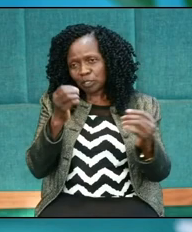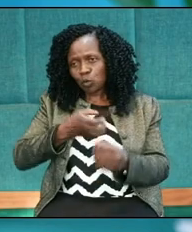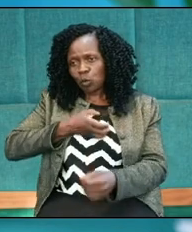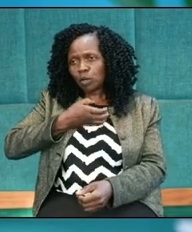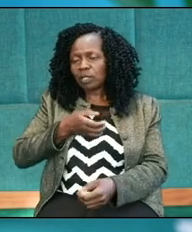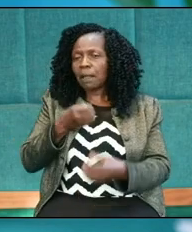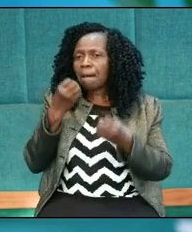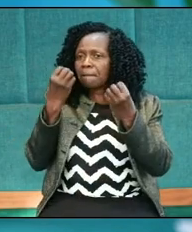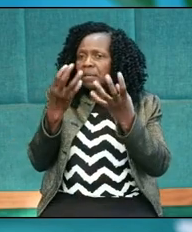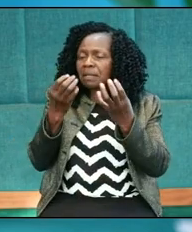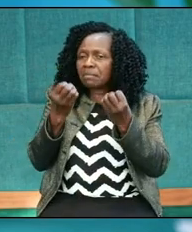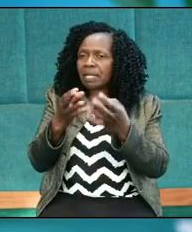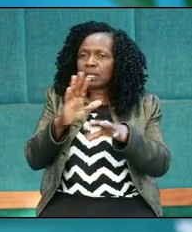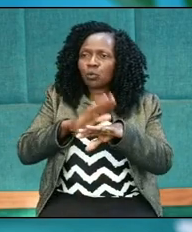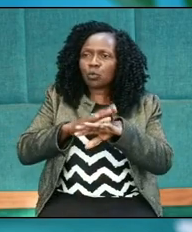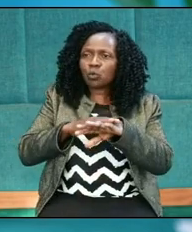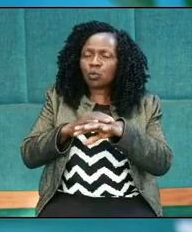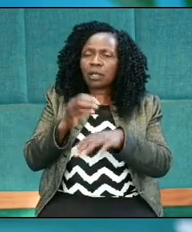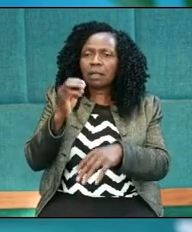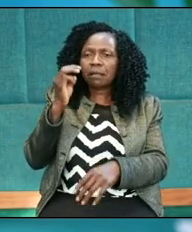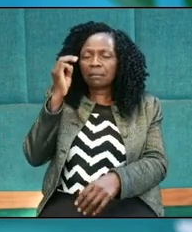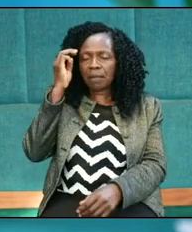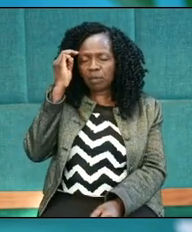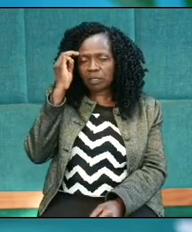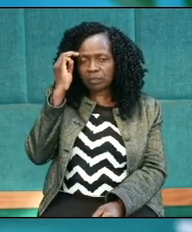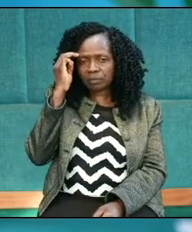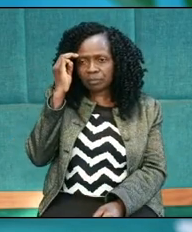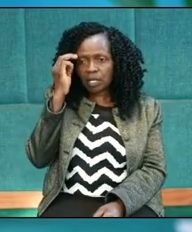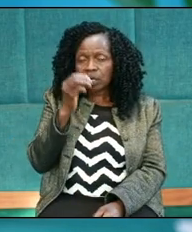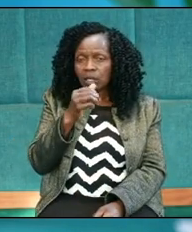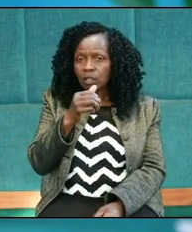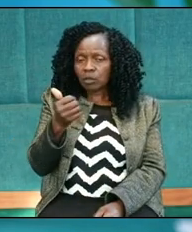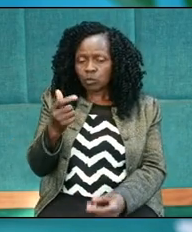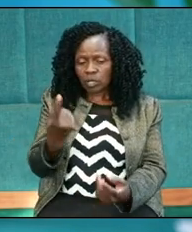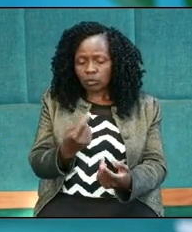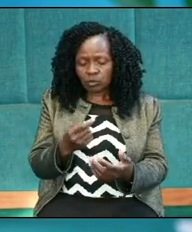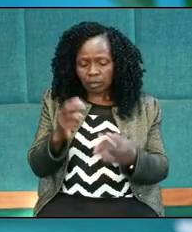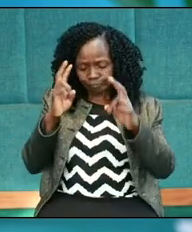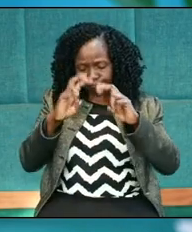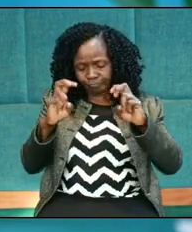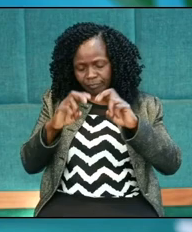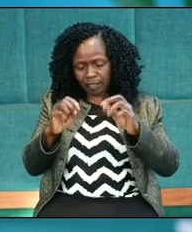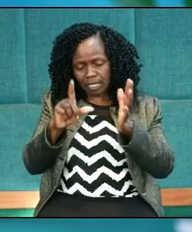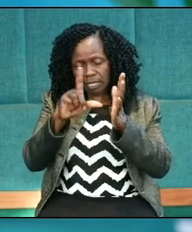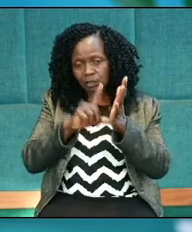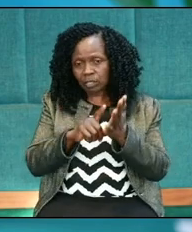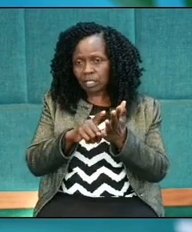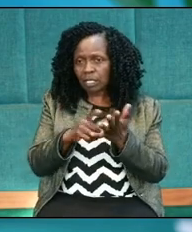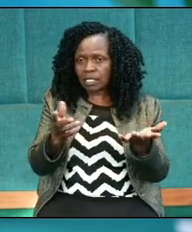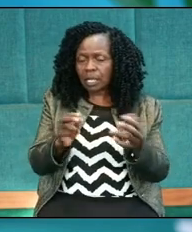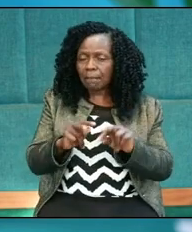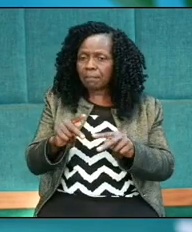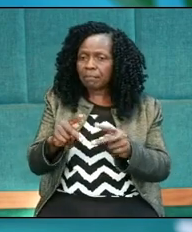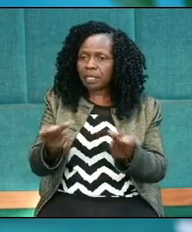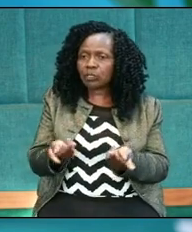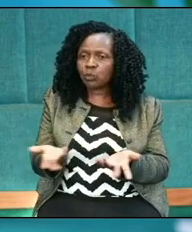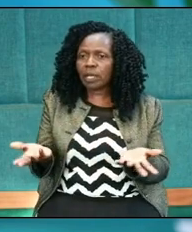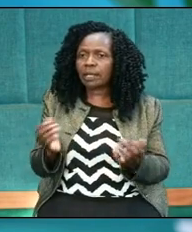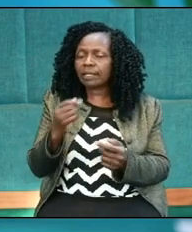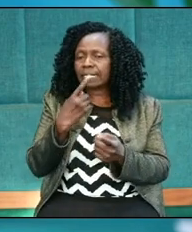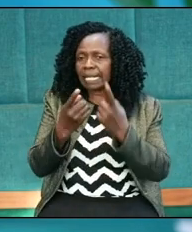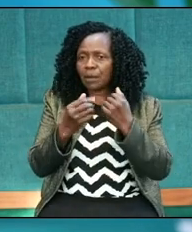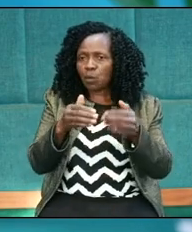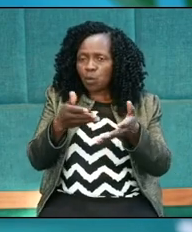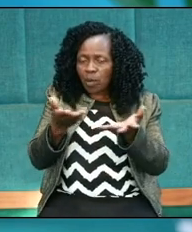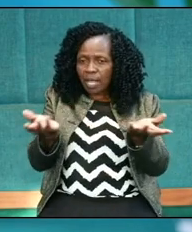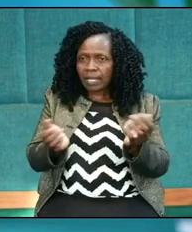And there are many good memories. For those who are looking at the lesson this quarter, even the psalmist, there's a place where they were saying,